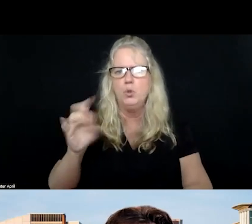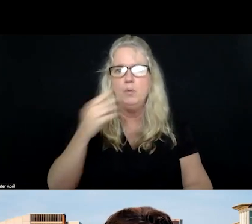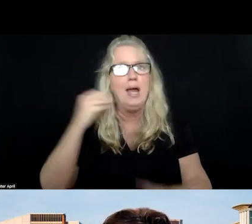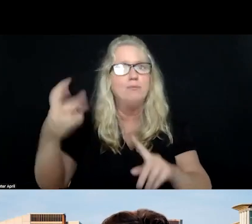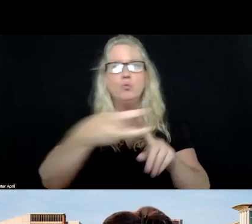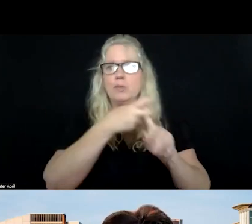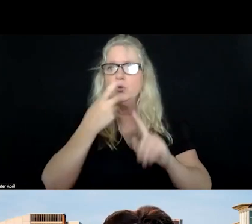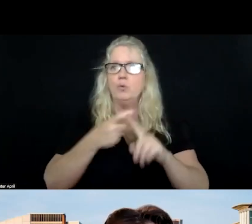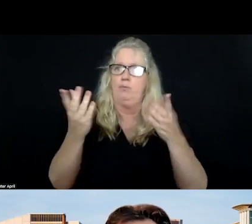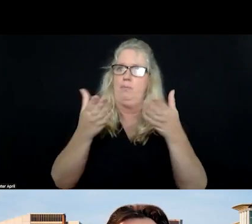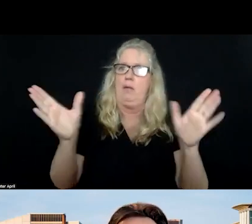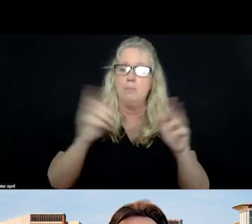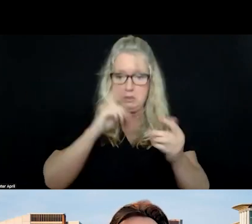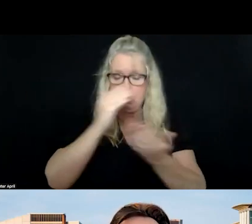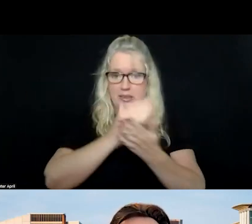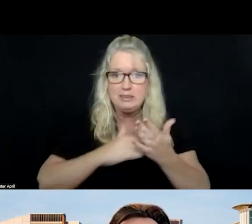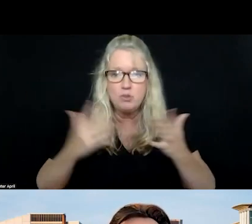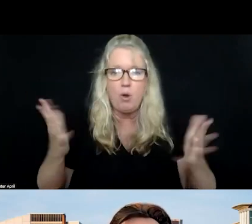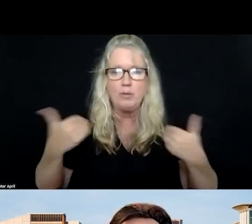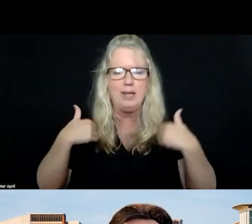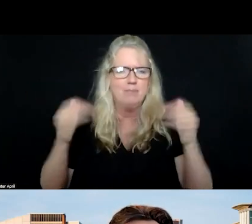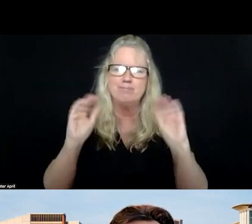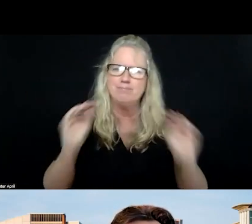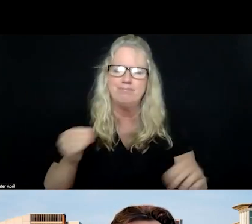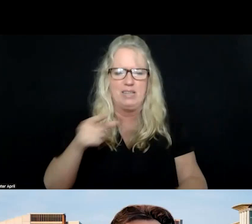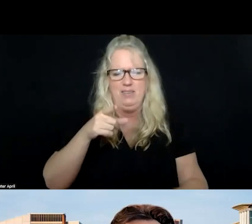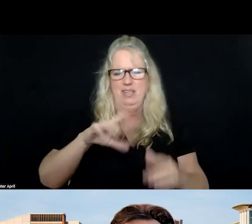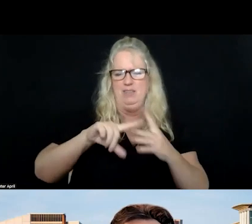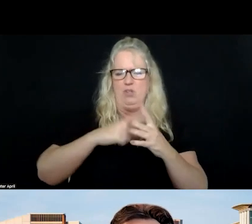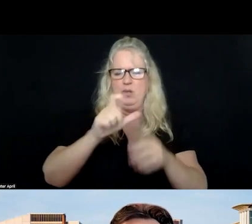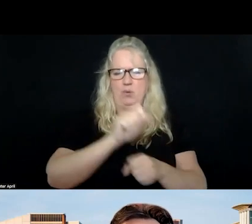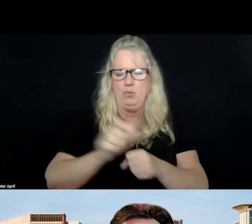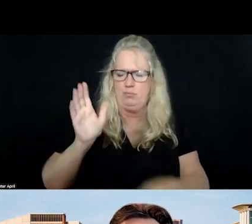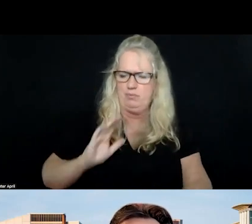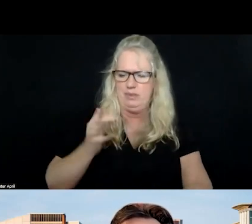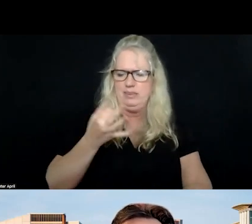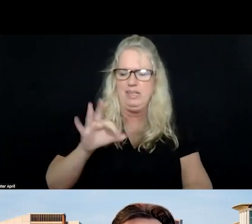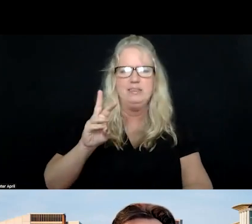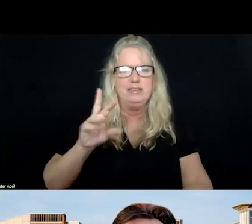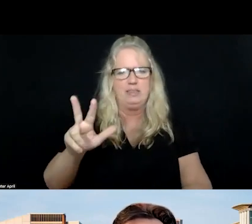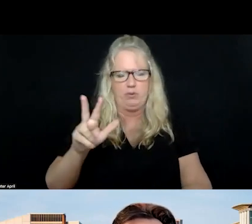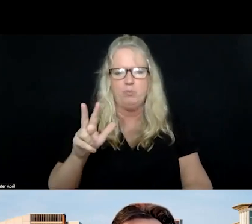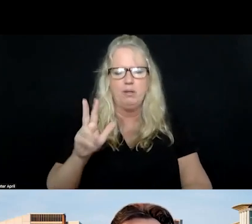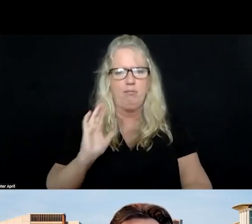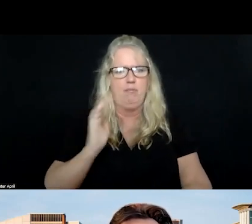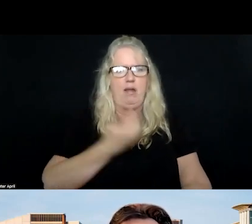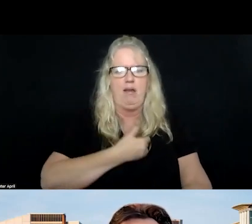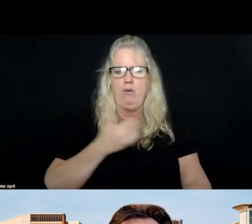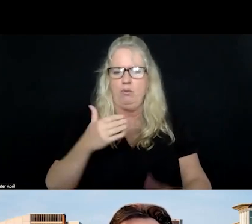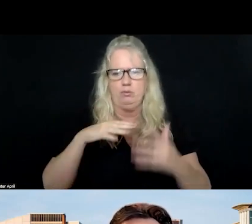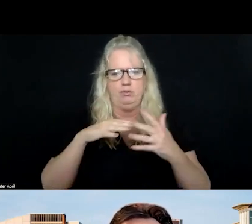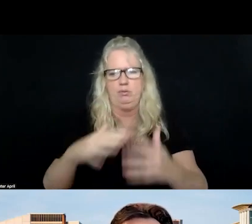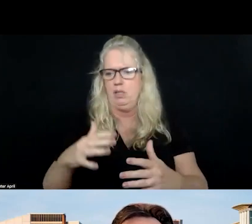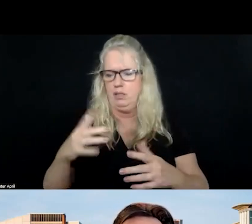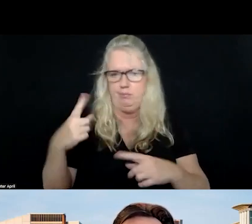no master list. This type of work began in 1963. Our study is up and running 60